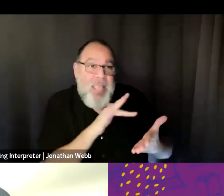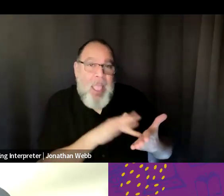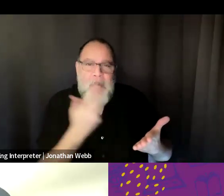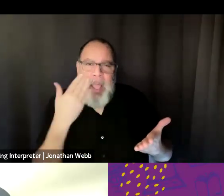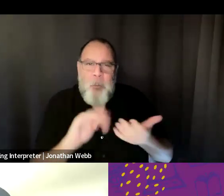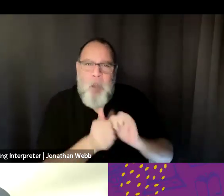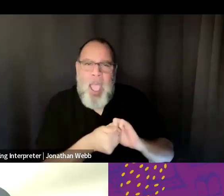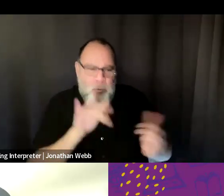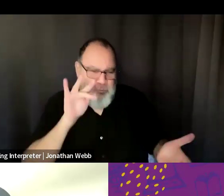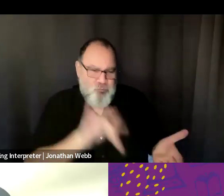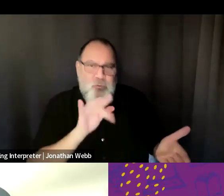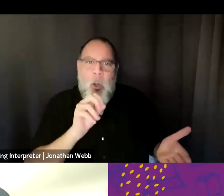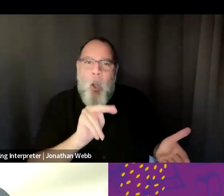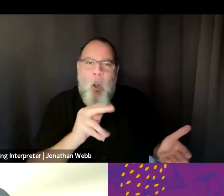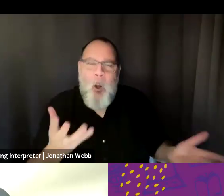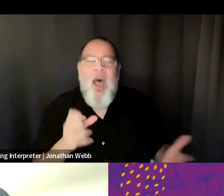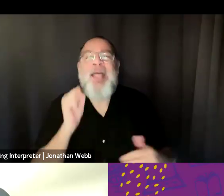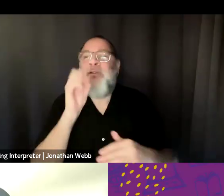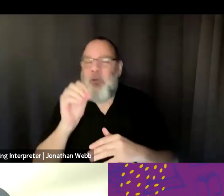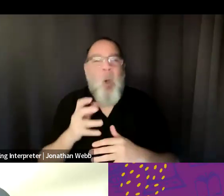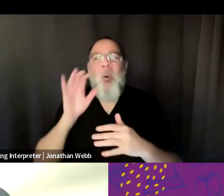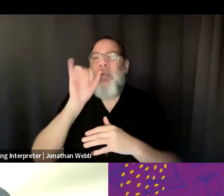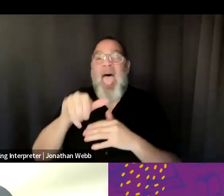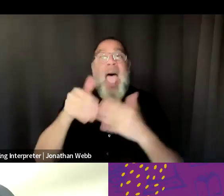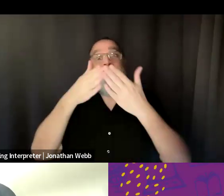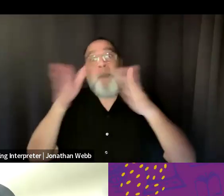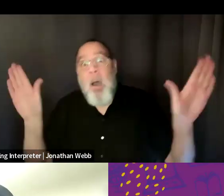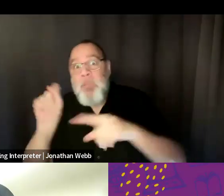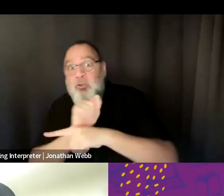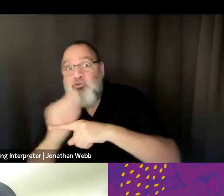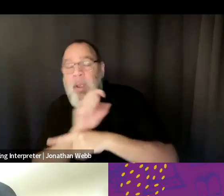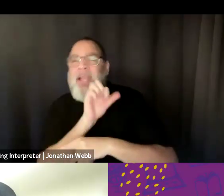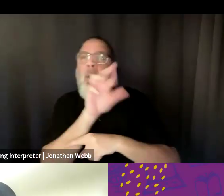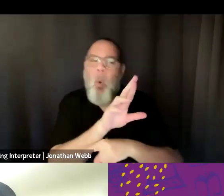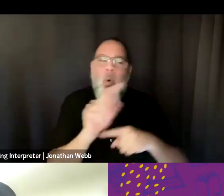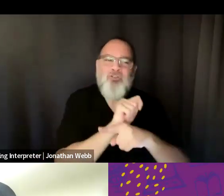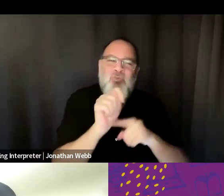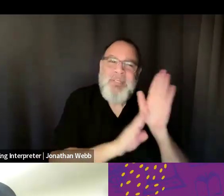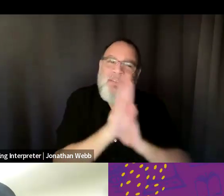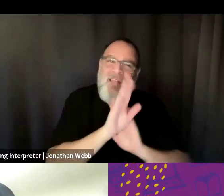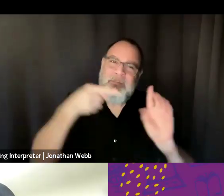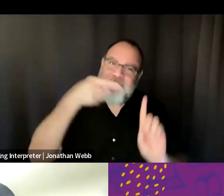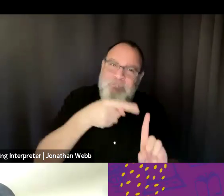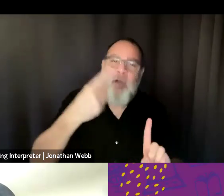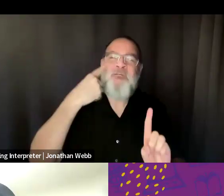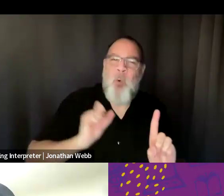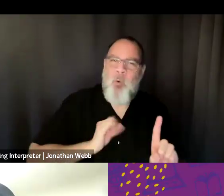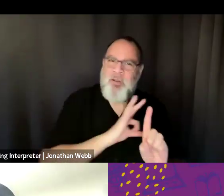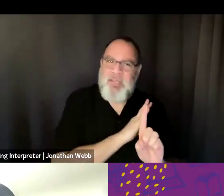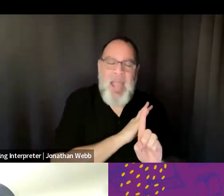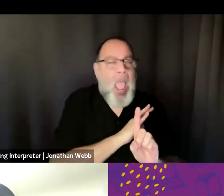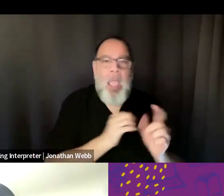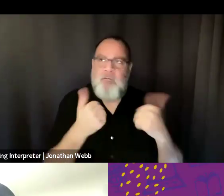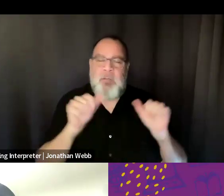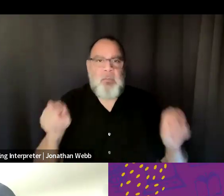staff, is something that I feel a lot of libraries are in need of. Thank you. And Faye, I know you mentioned this a little bit, right?